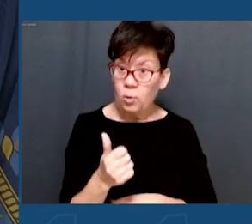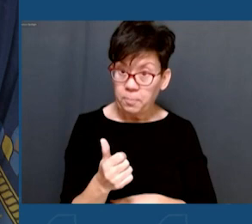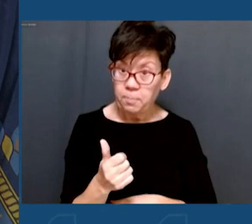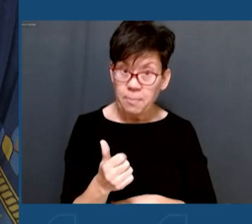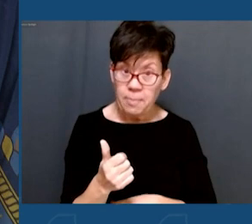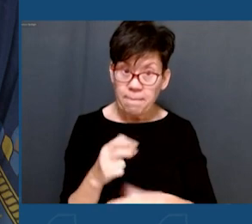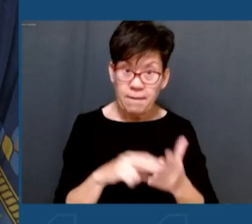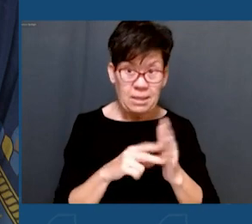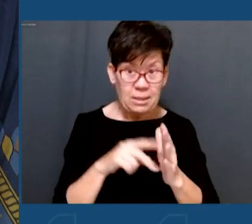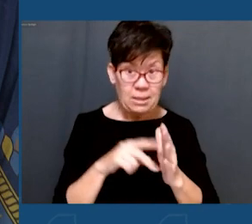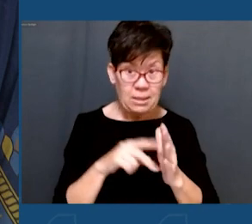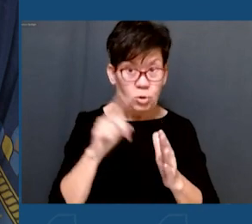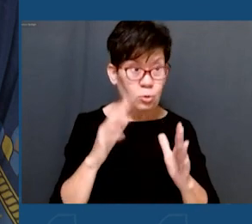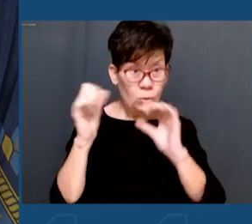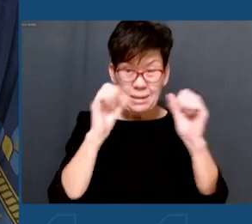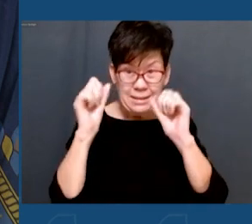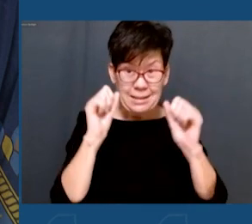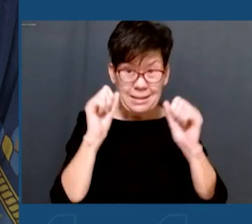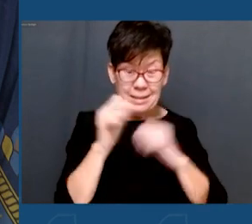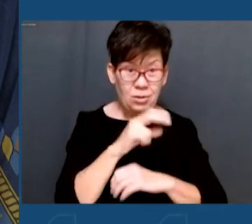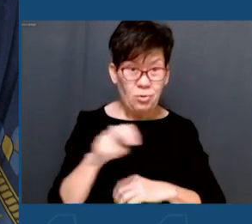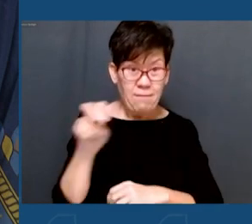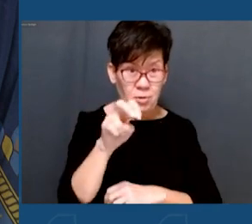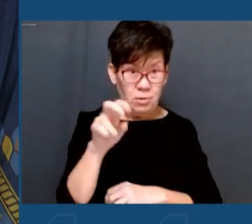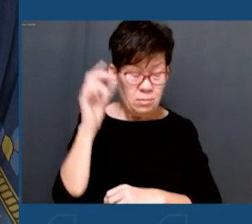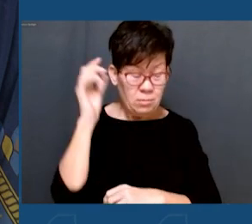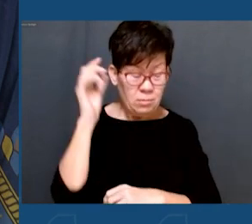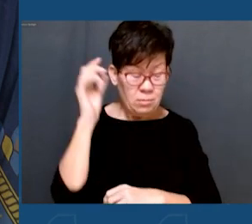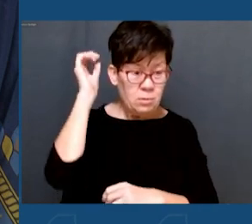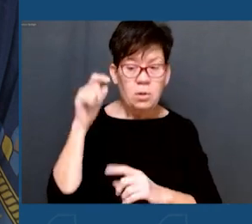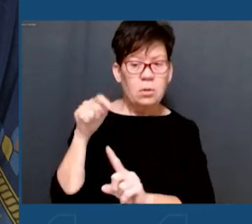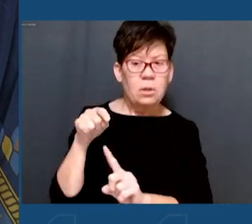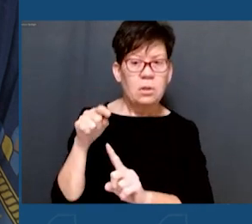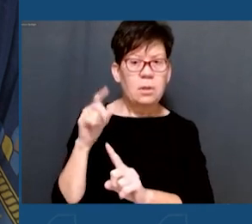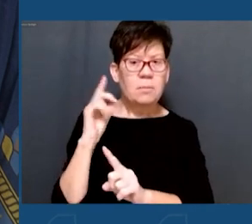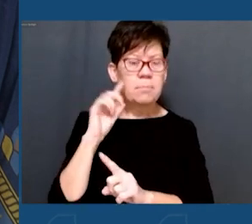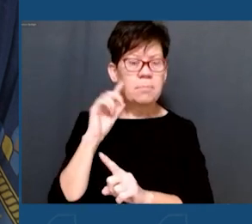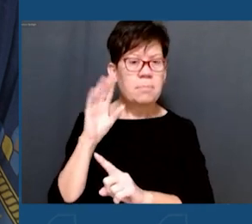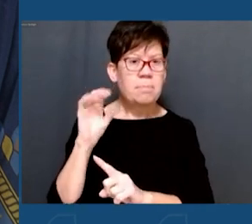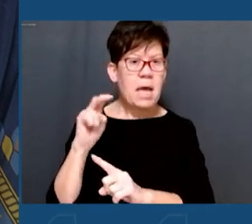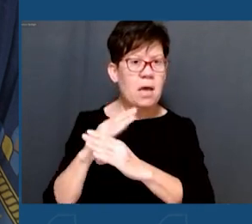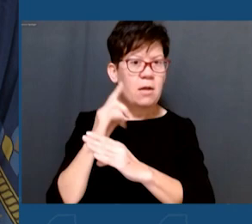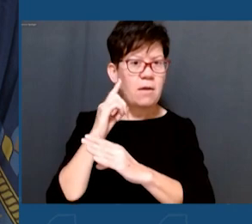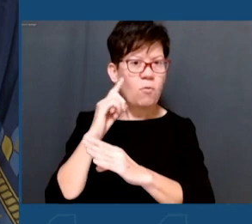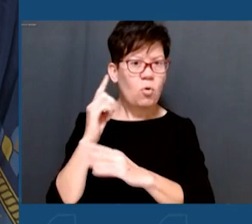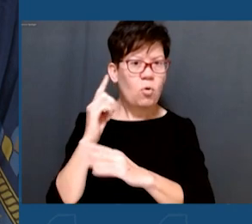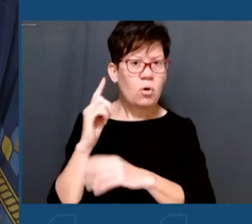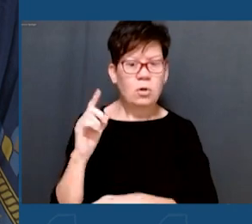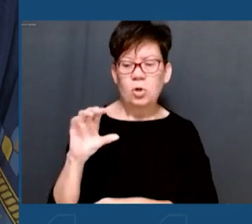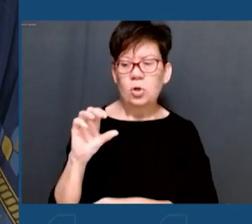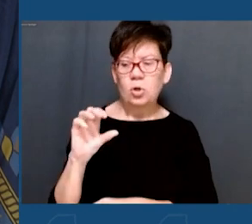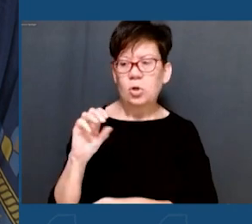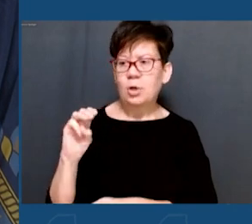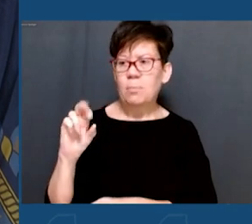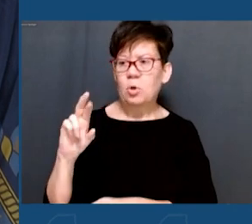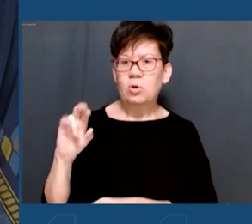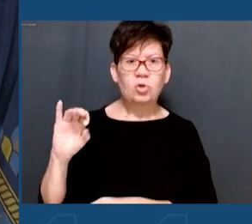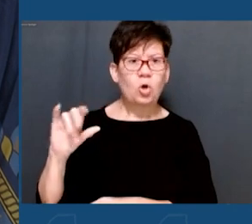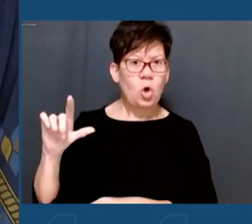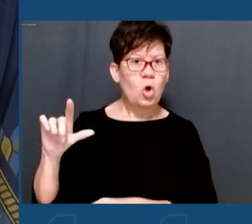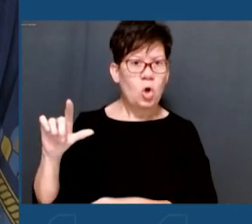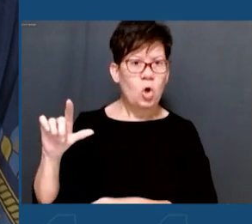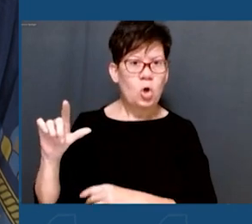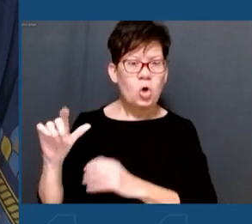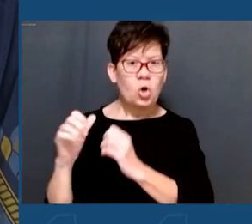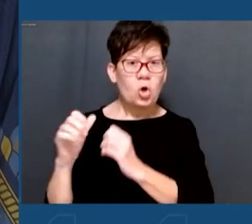better travel. This is a commercial travel ban, commercial trucks. But all truckers need to be aware. When they jackknife, especially